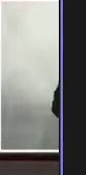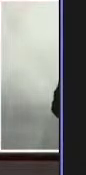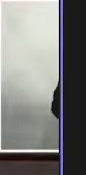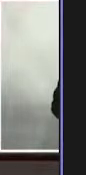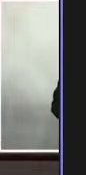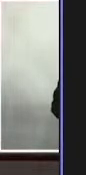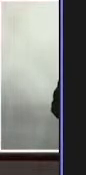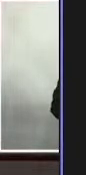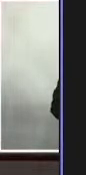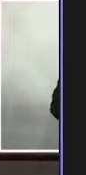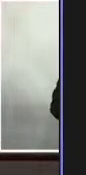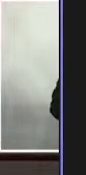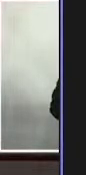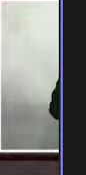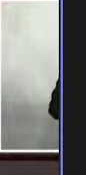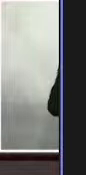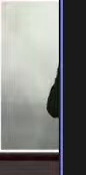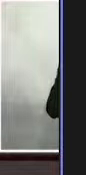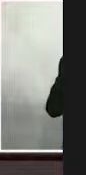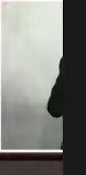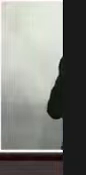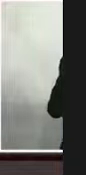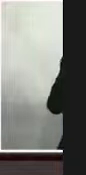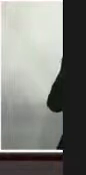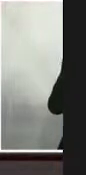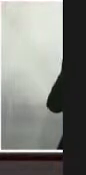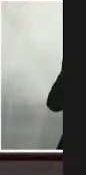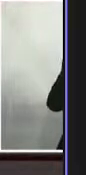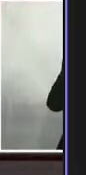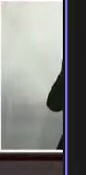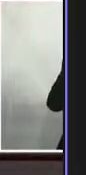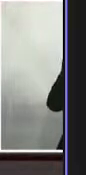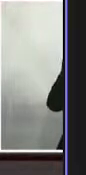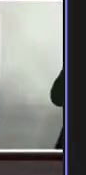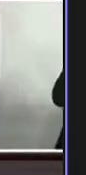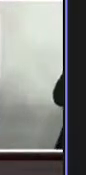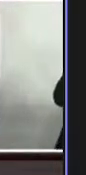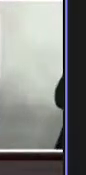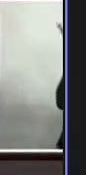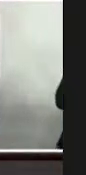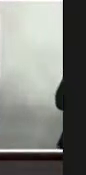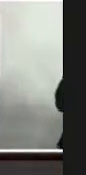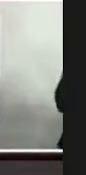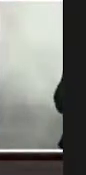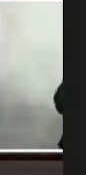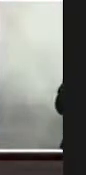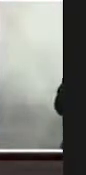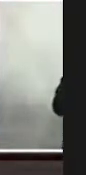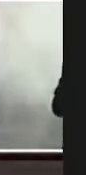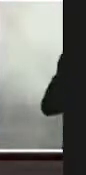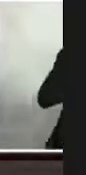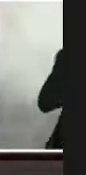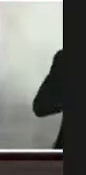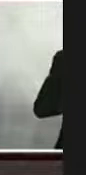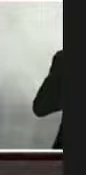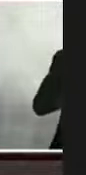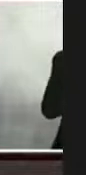Honorable Twala, you are hardly audible. I withdraw, Speaker.